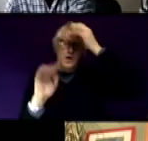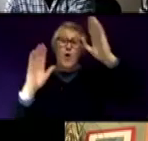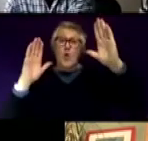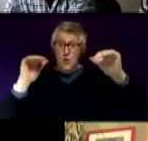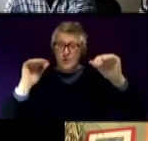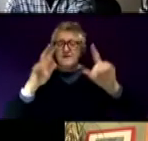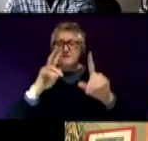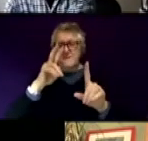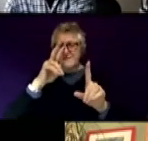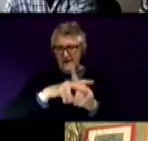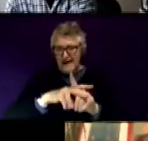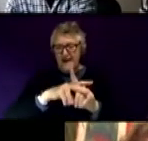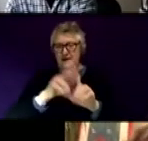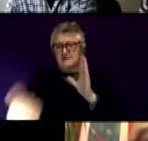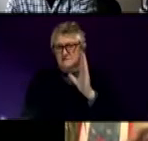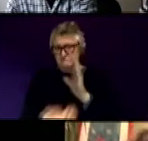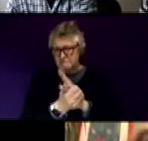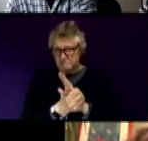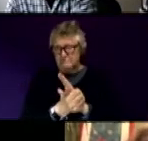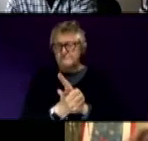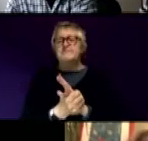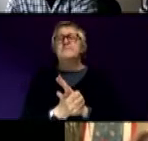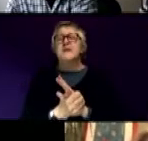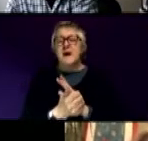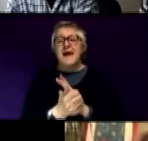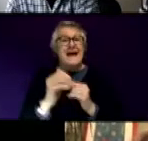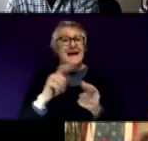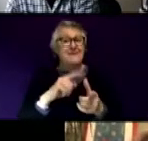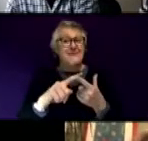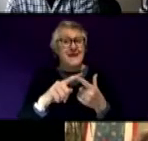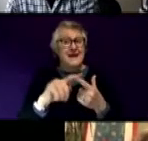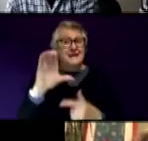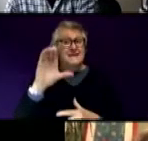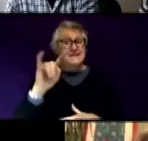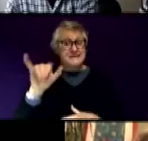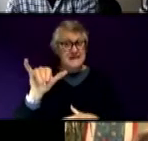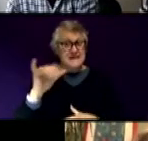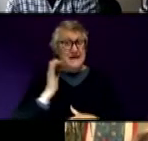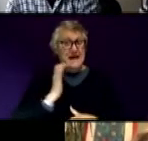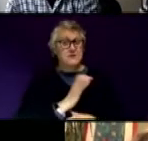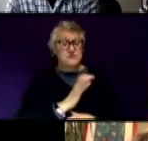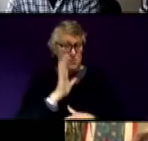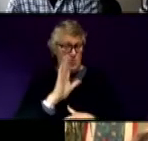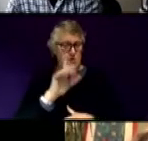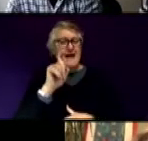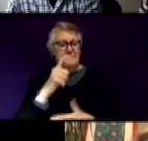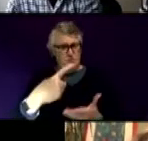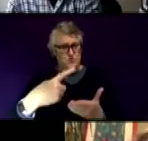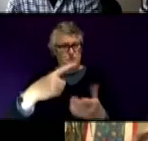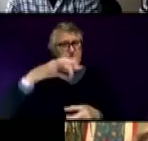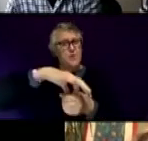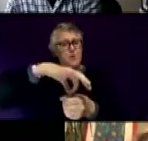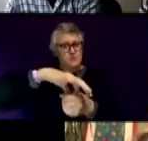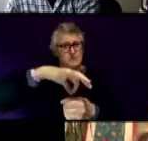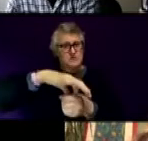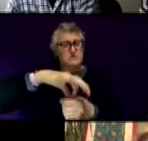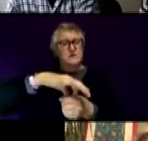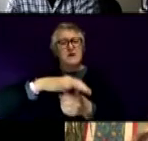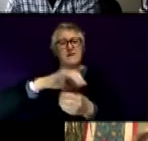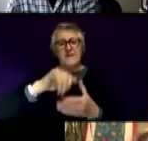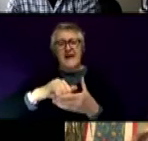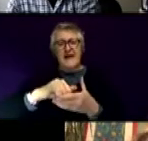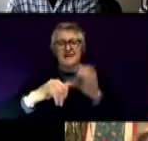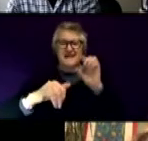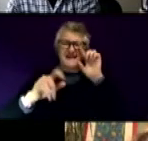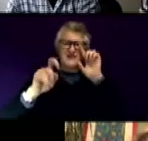agreement. City Council will have to vote on that amendment before the fairness hearing, and that will probably be at a public meeting. But again, that would be a